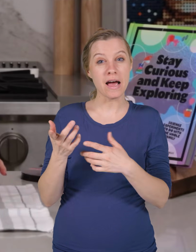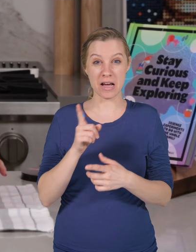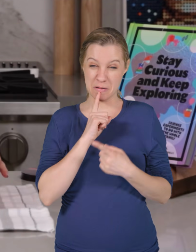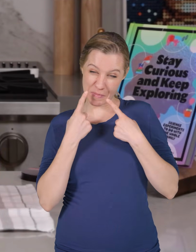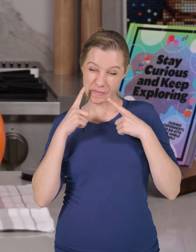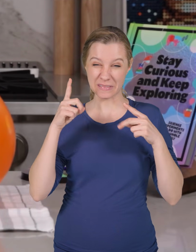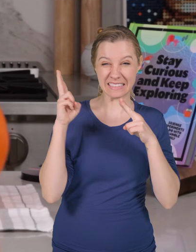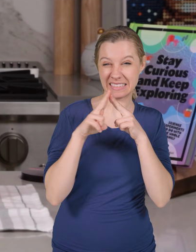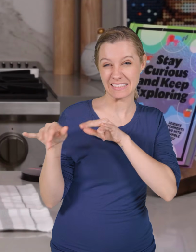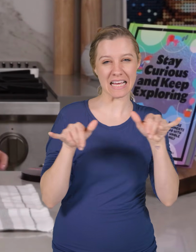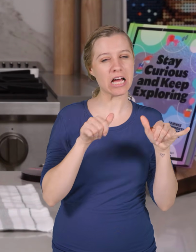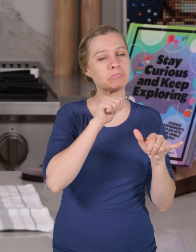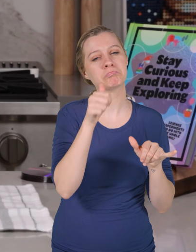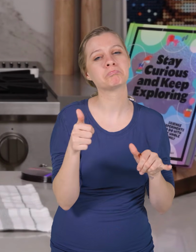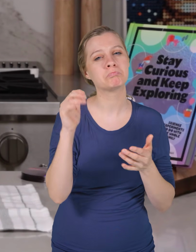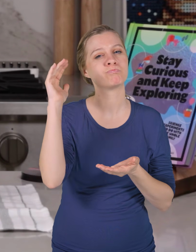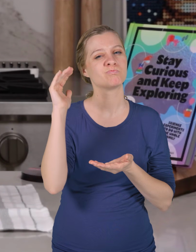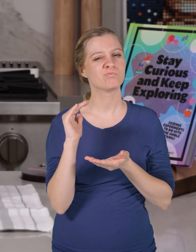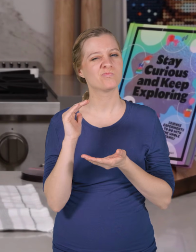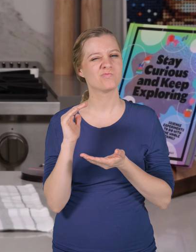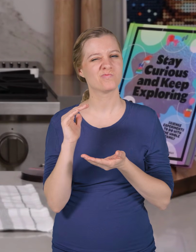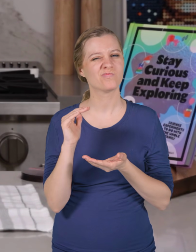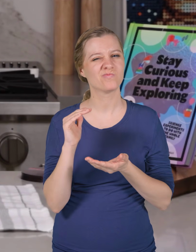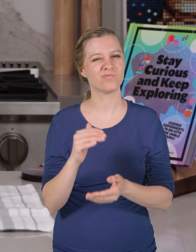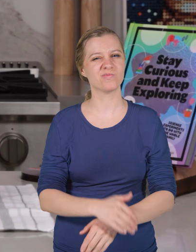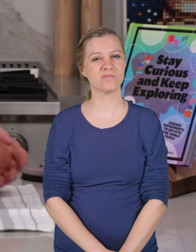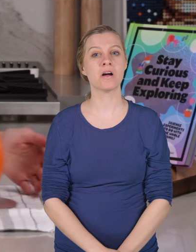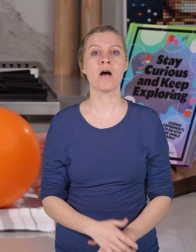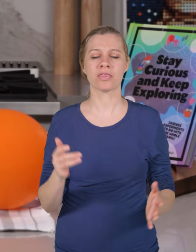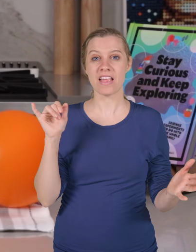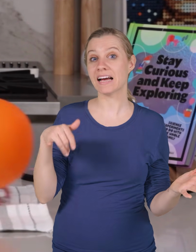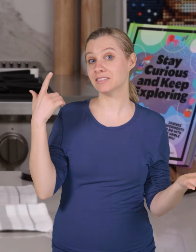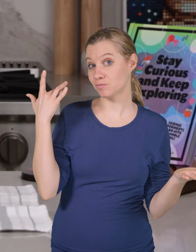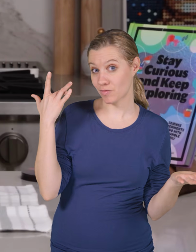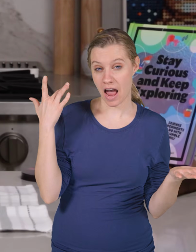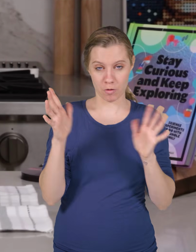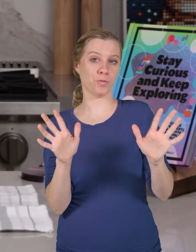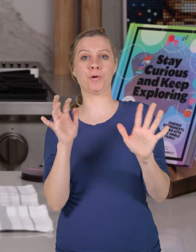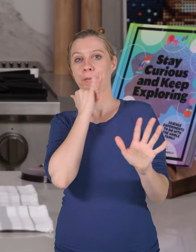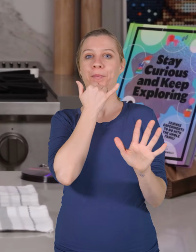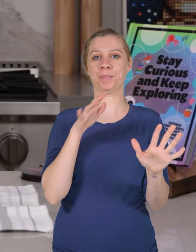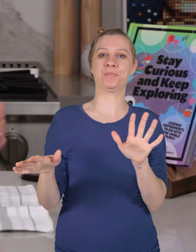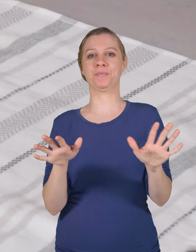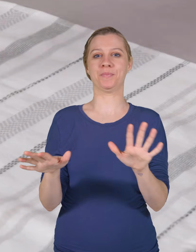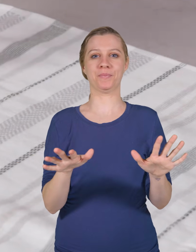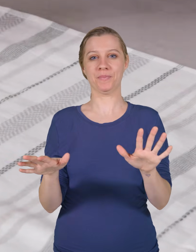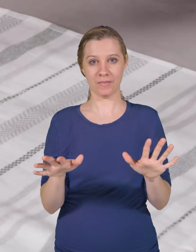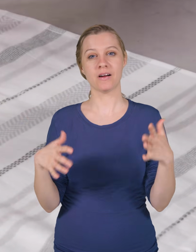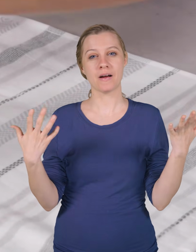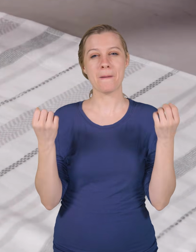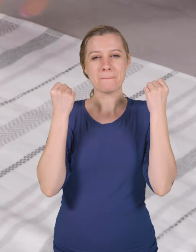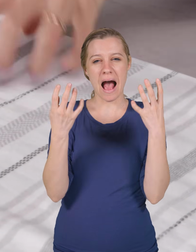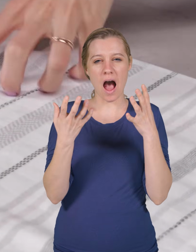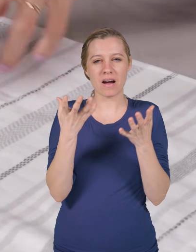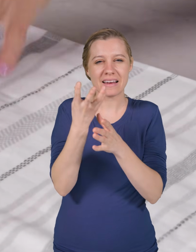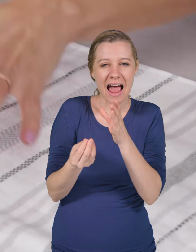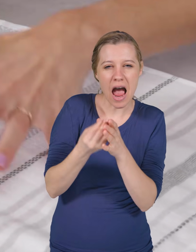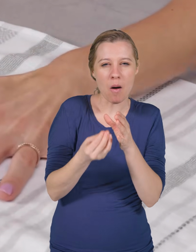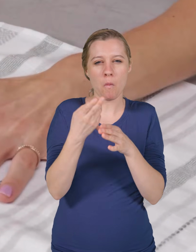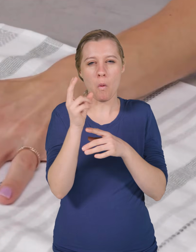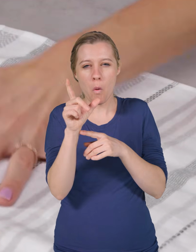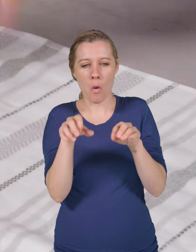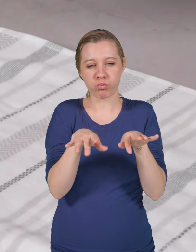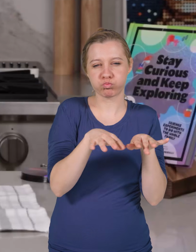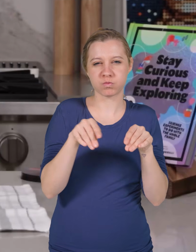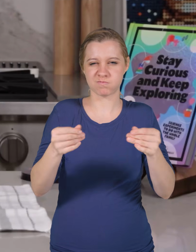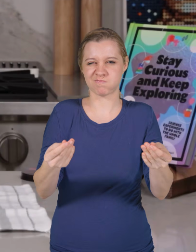It doesn't work as well, does it? And this is because there's too many gaps and holes in